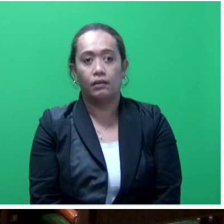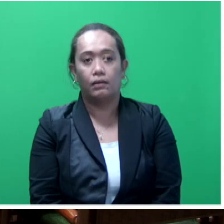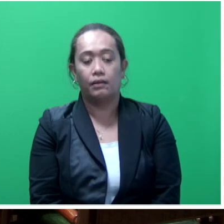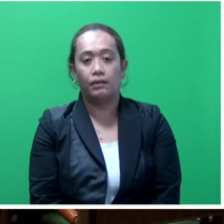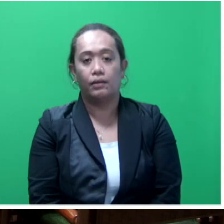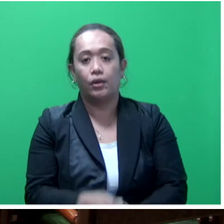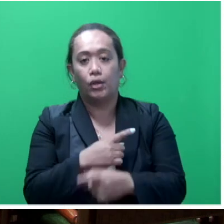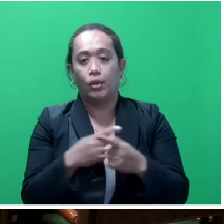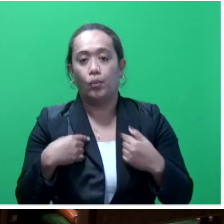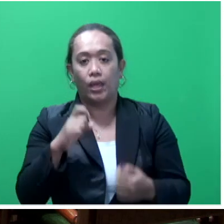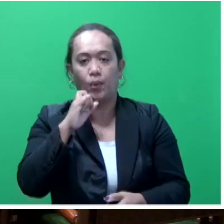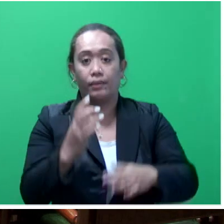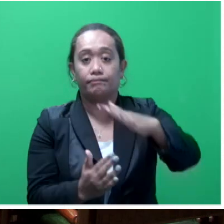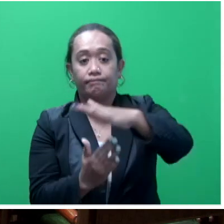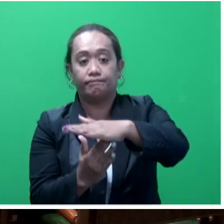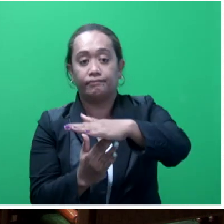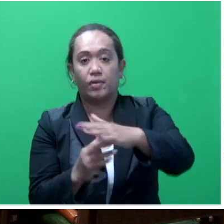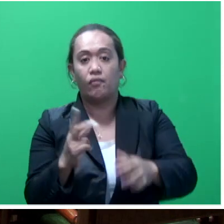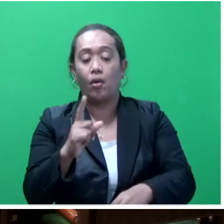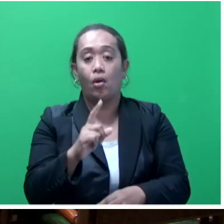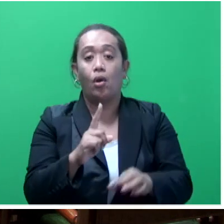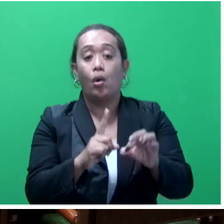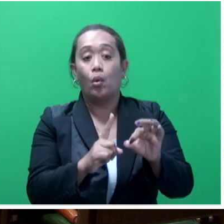question time there whilst we